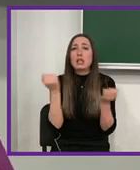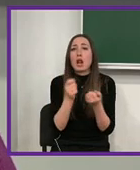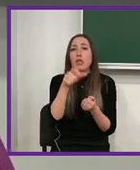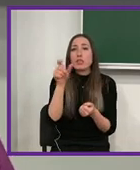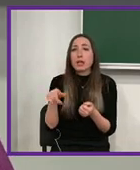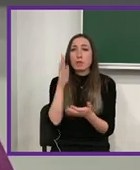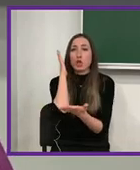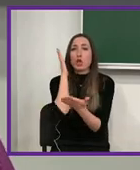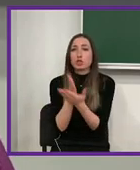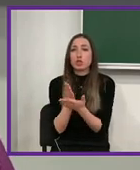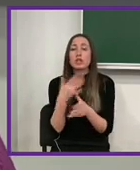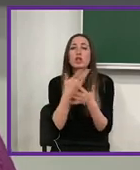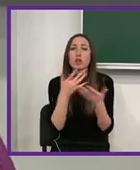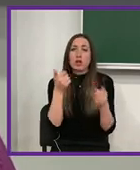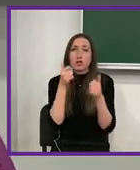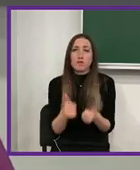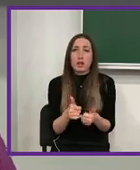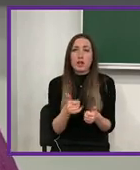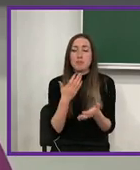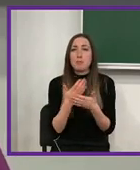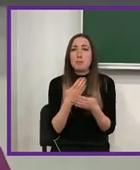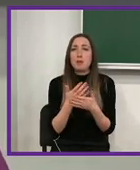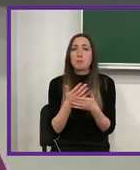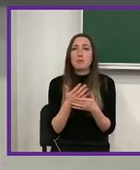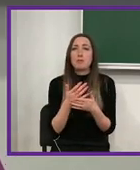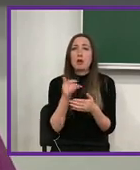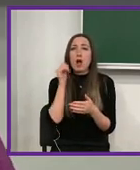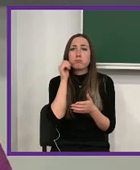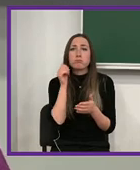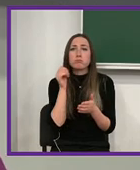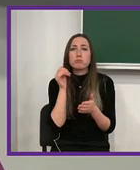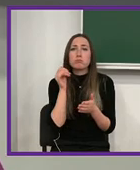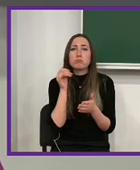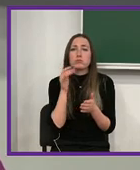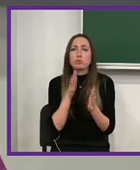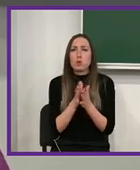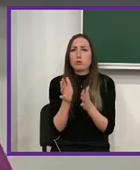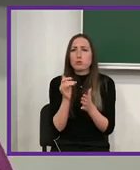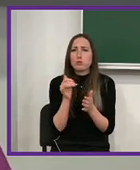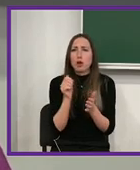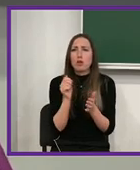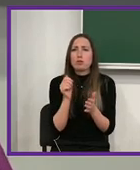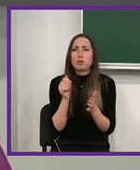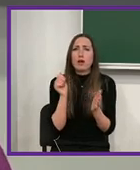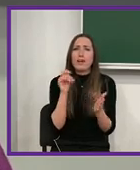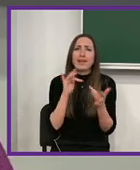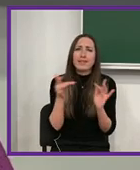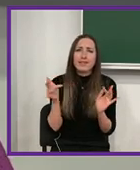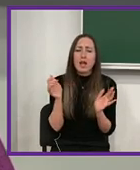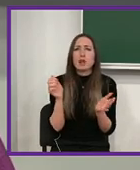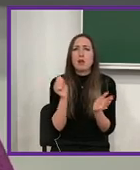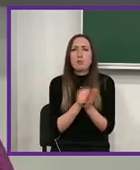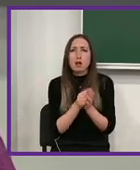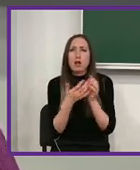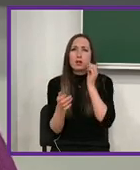applications, and sometimes you can learn from those proxy people more than you would do